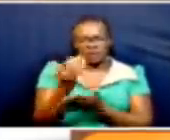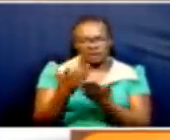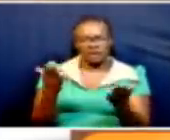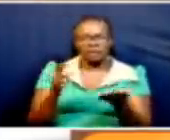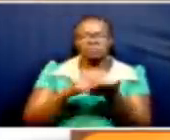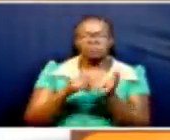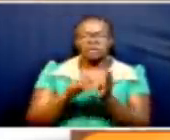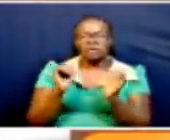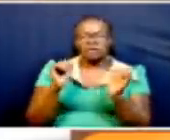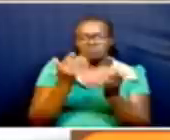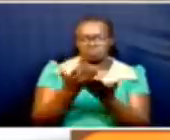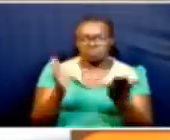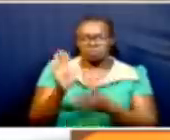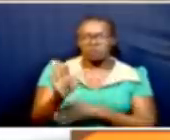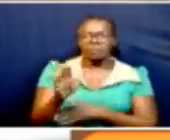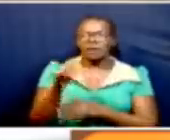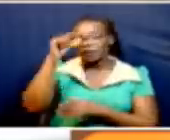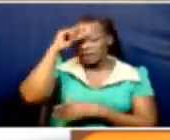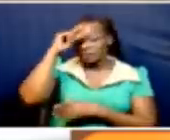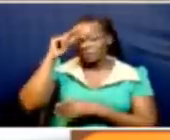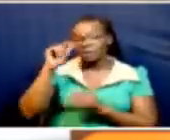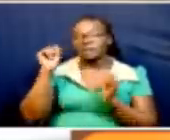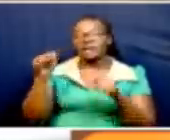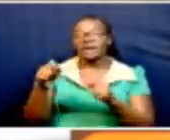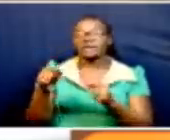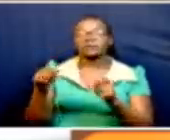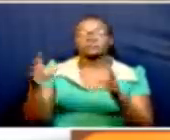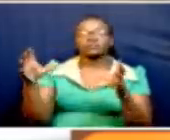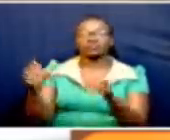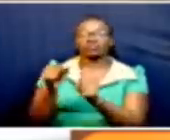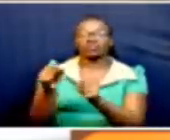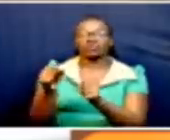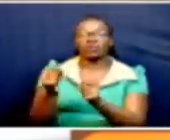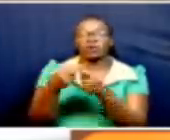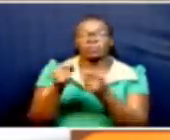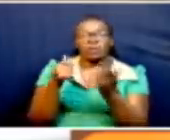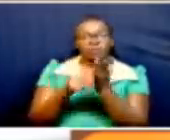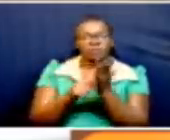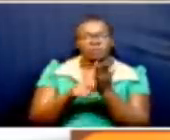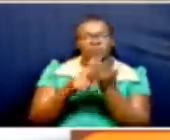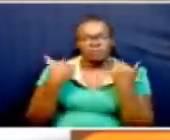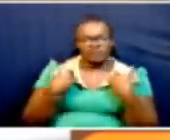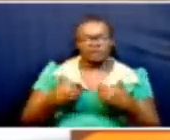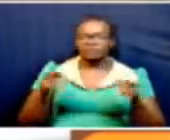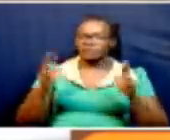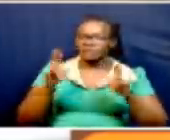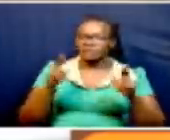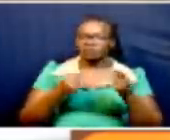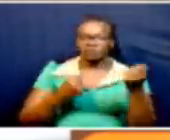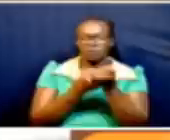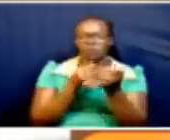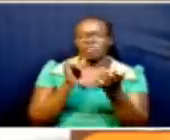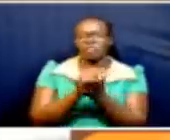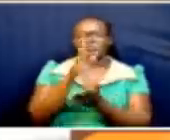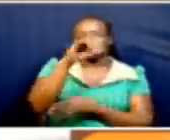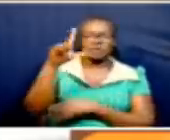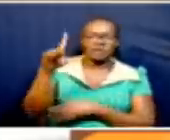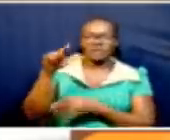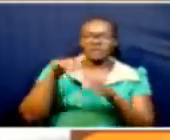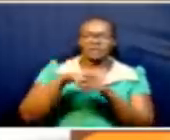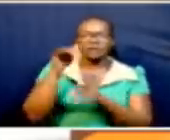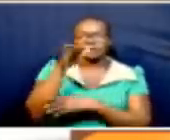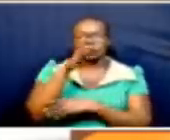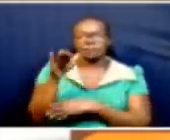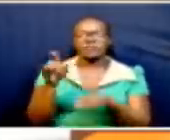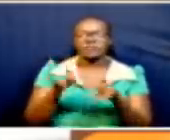is seized by the government. The problem is that personally, I'm very much willing to sponsor such a bill in the floor of the parliament.